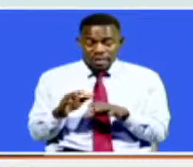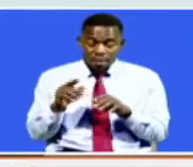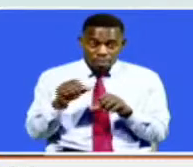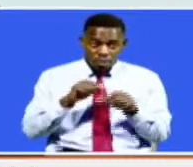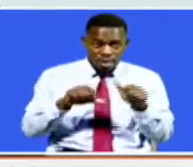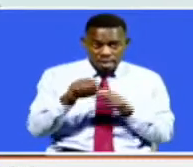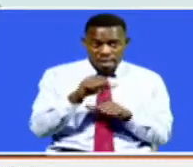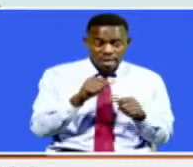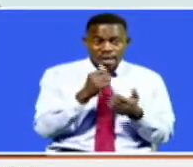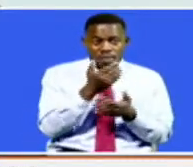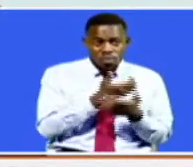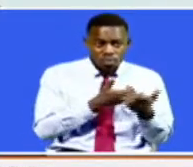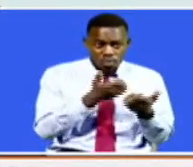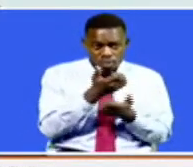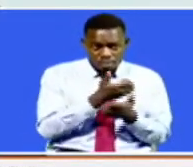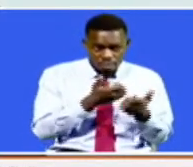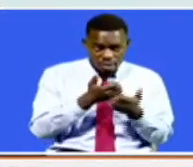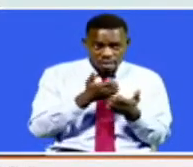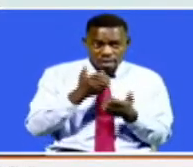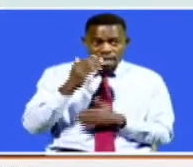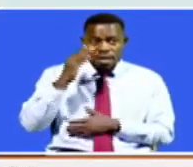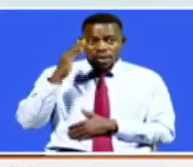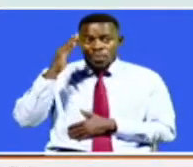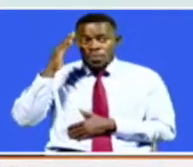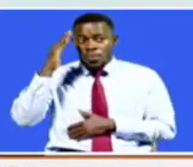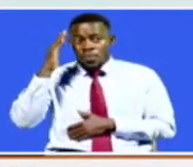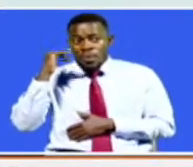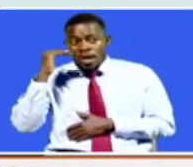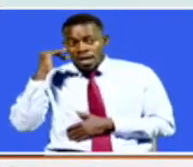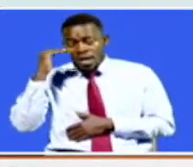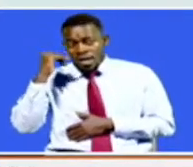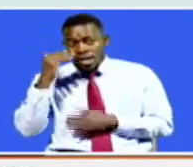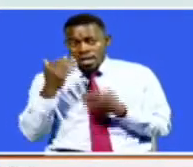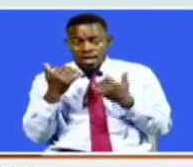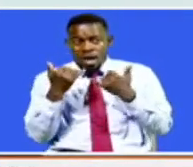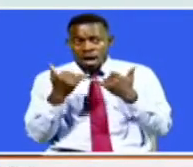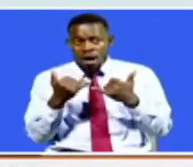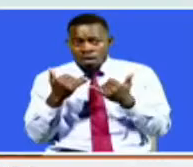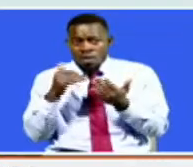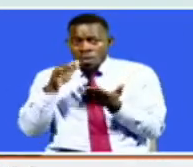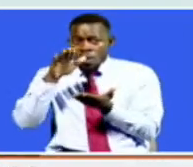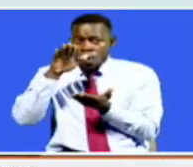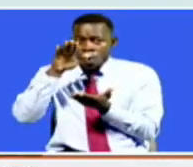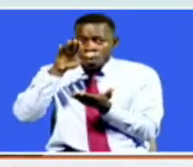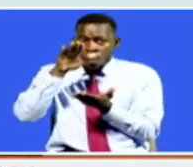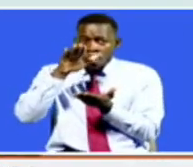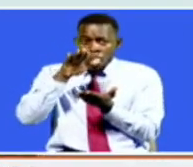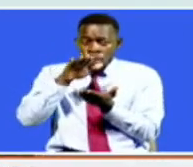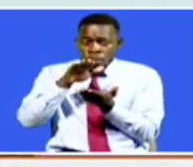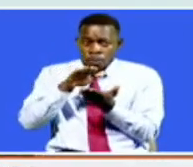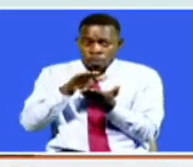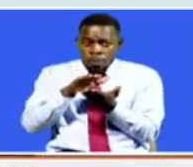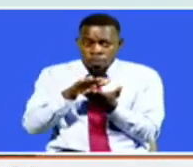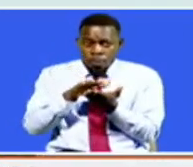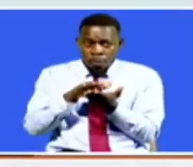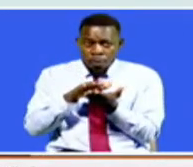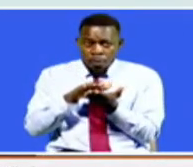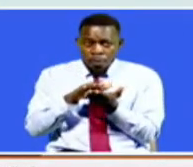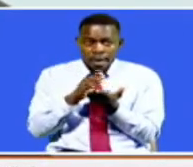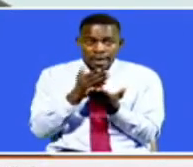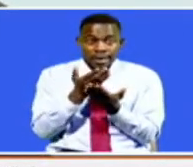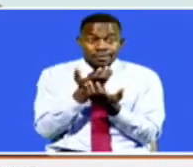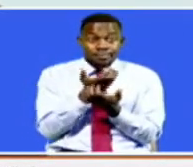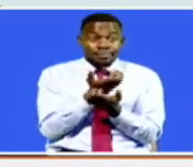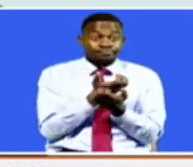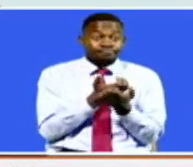economy because of the depreciation in the exchange rate. It seems